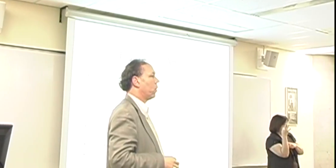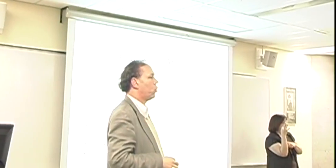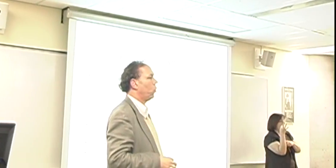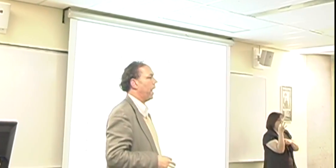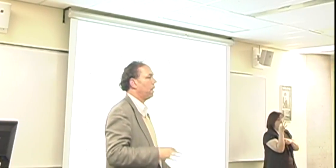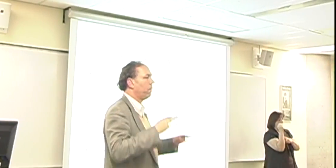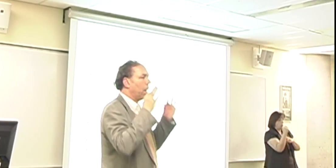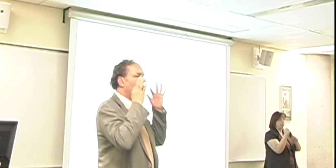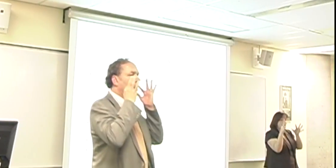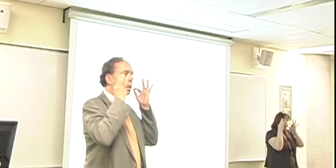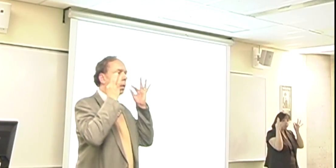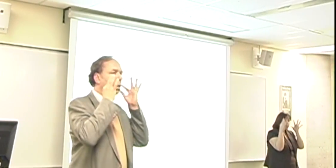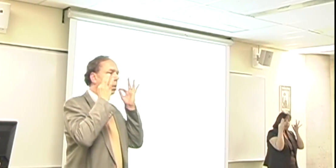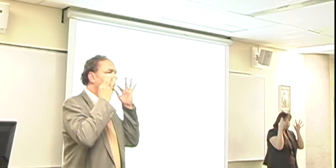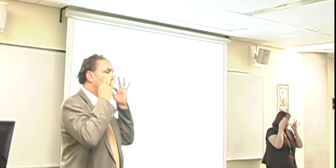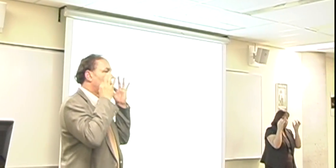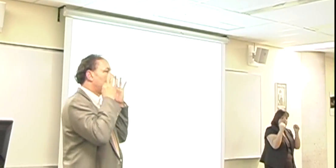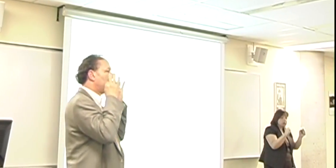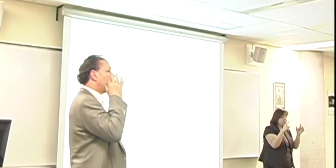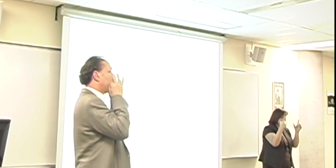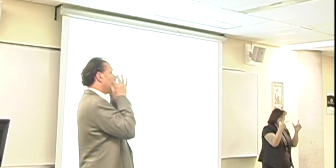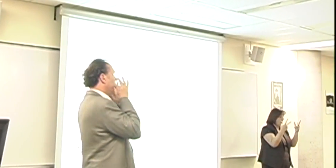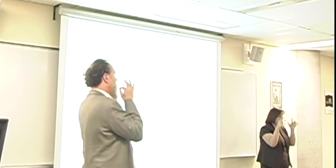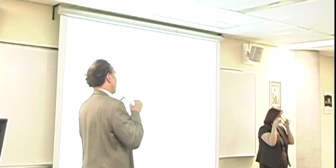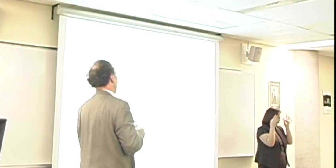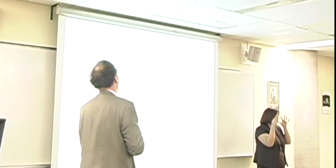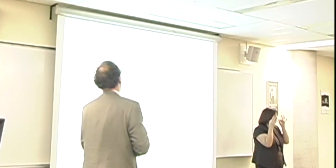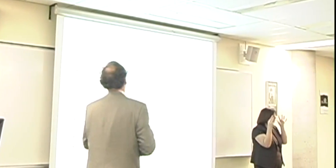and it has a two-handed variant.